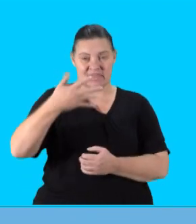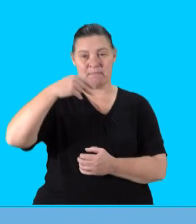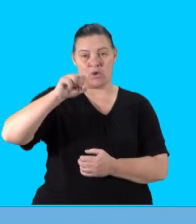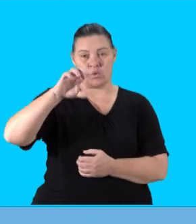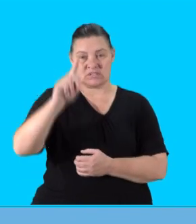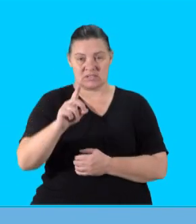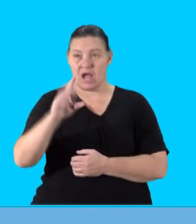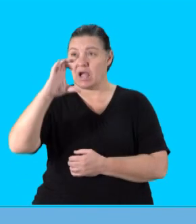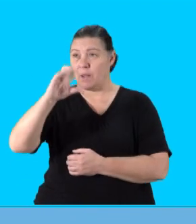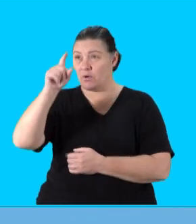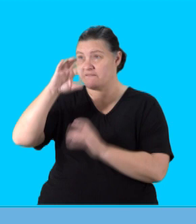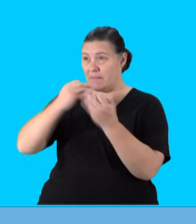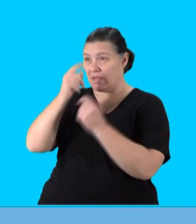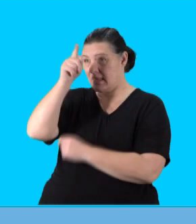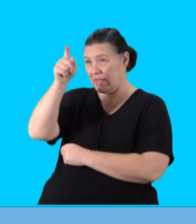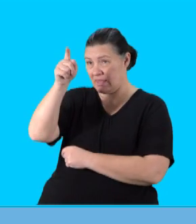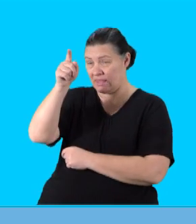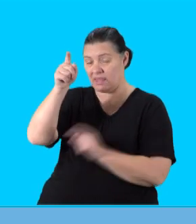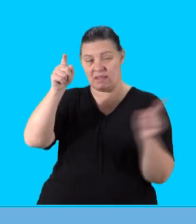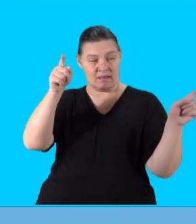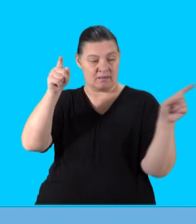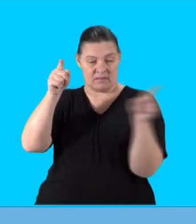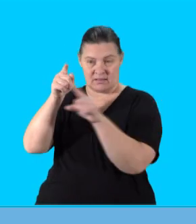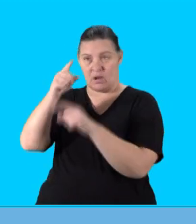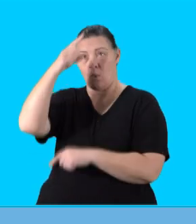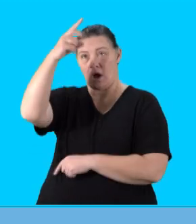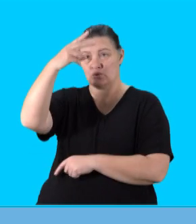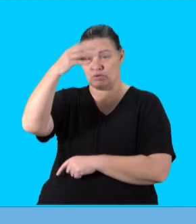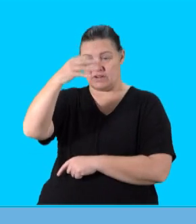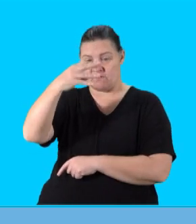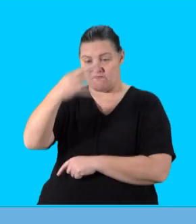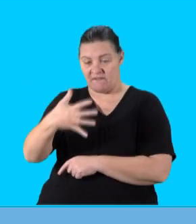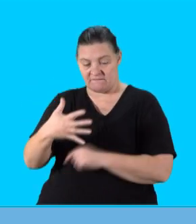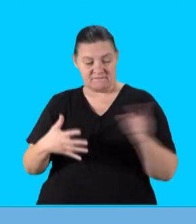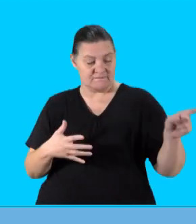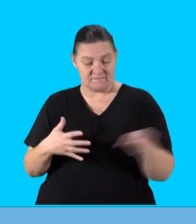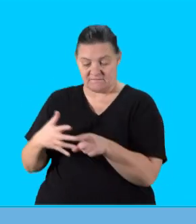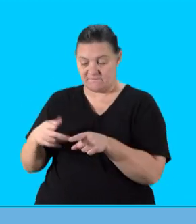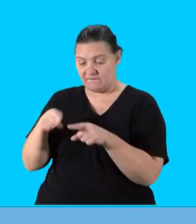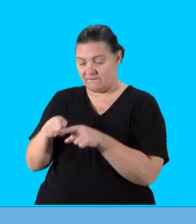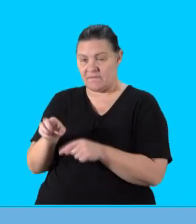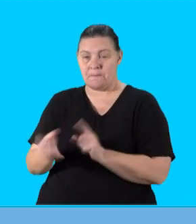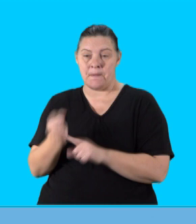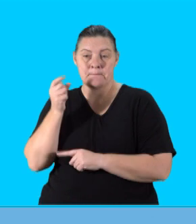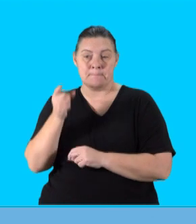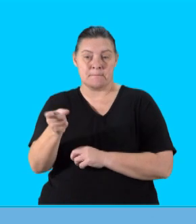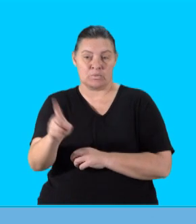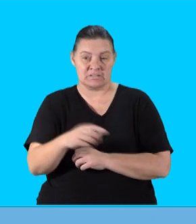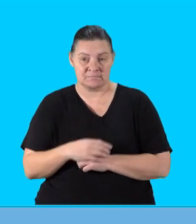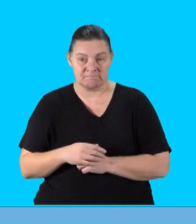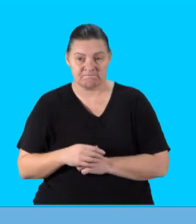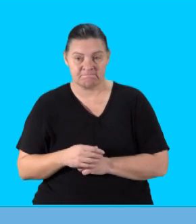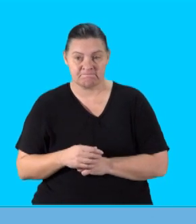period. So carbon family, we go to carbon, and then we count the number of periods up to 5. 1, 2, 3,